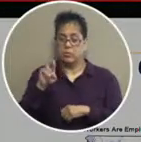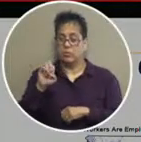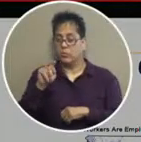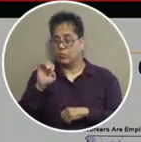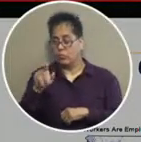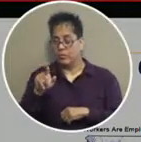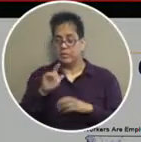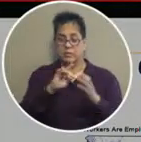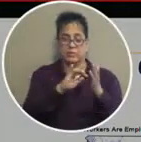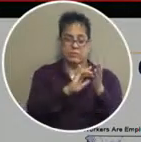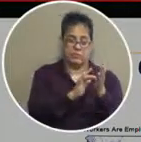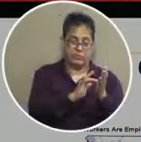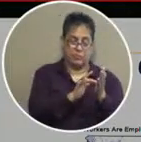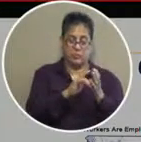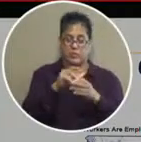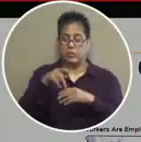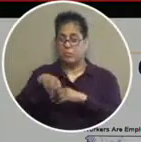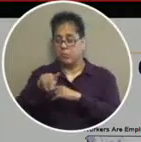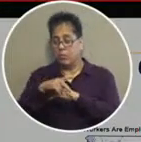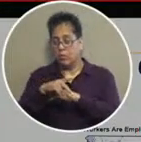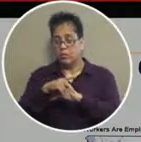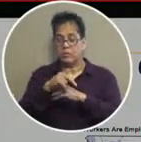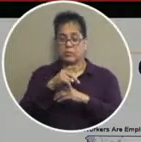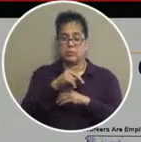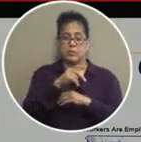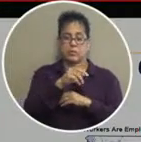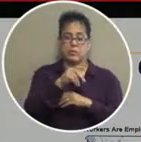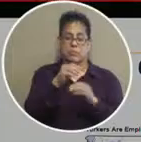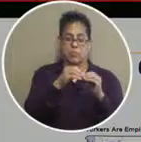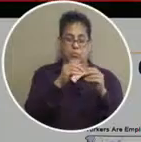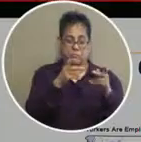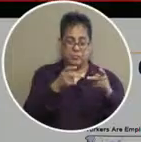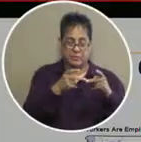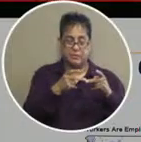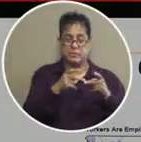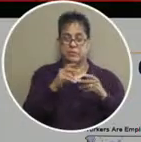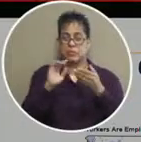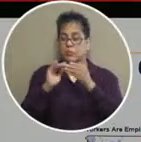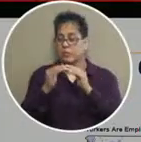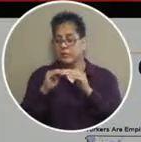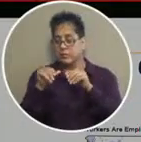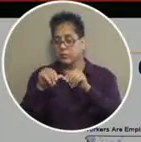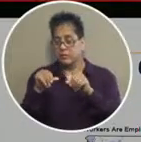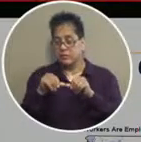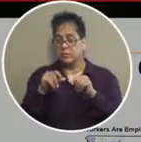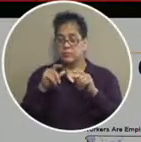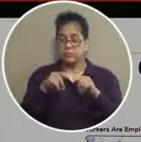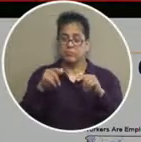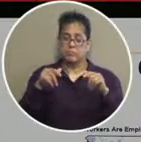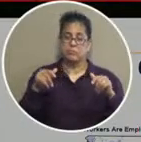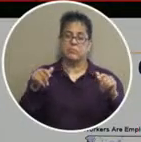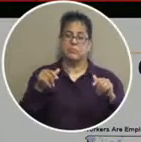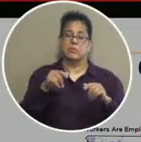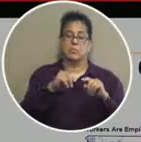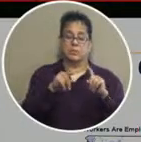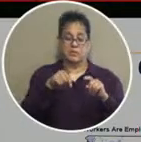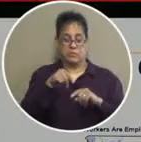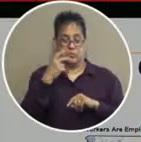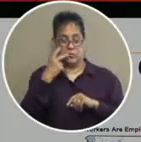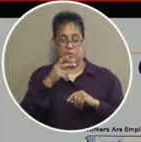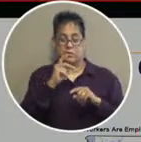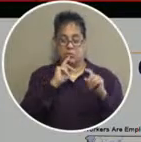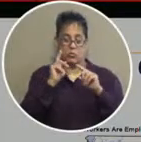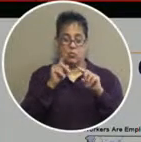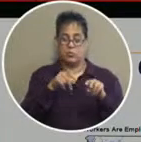grocery, pharmacies, parks, transit stations, workplaces, residential areas. And you see that over time, as those orders